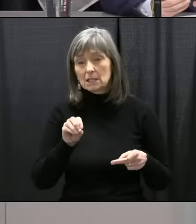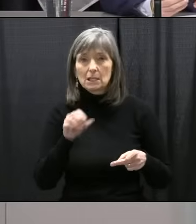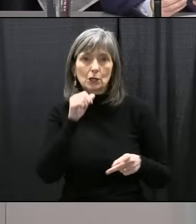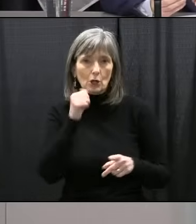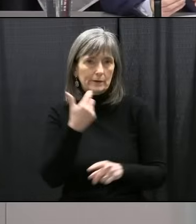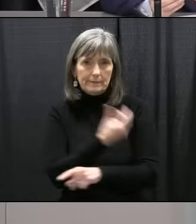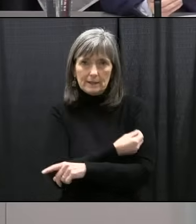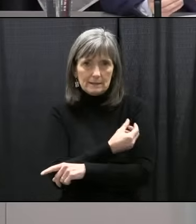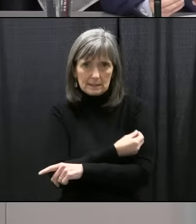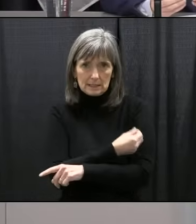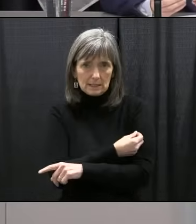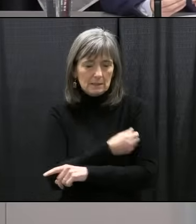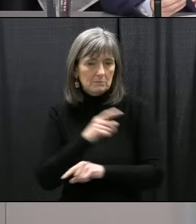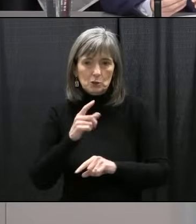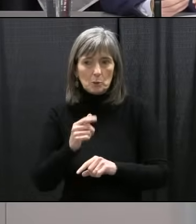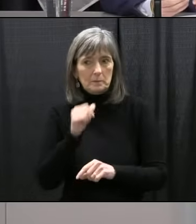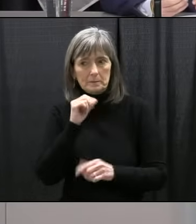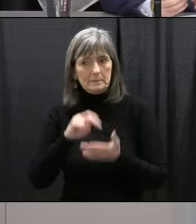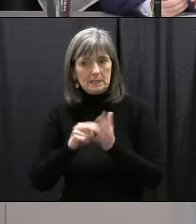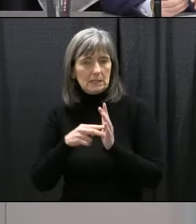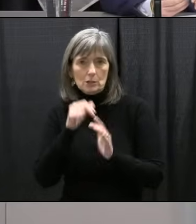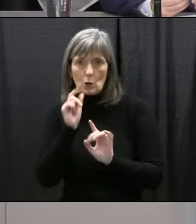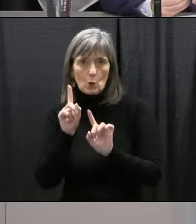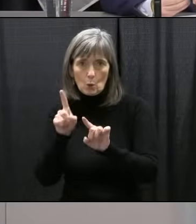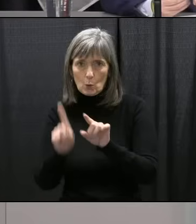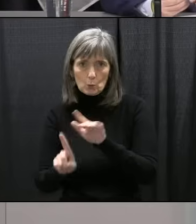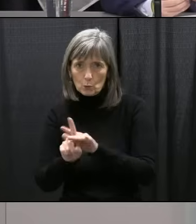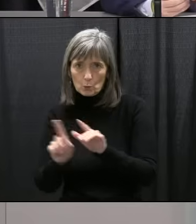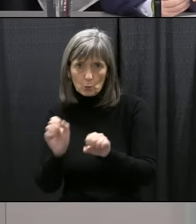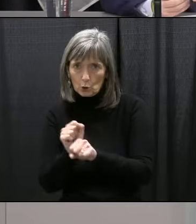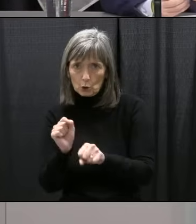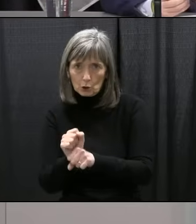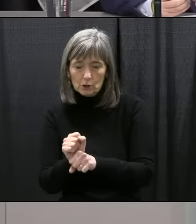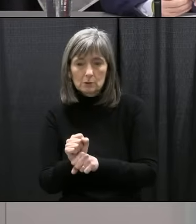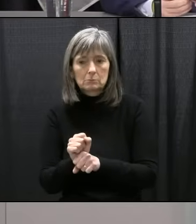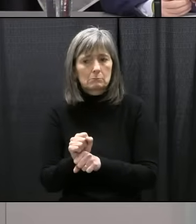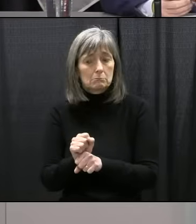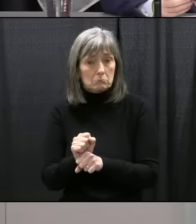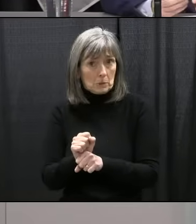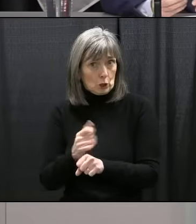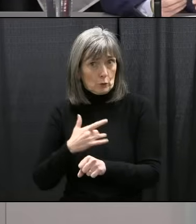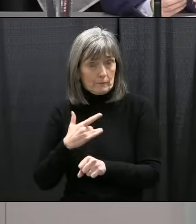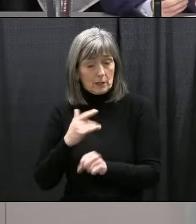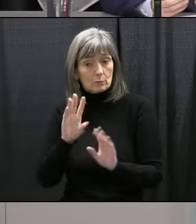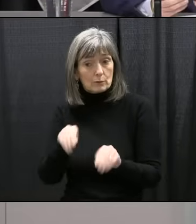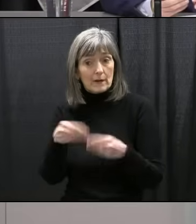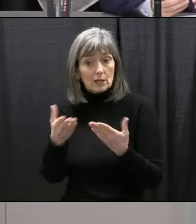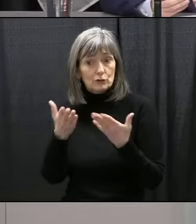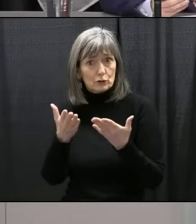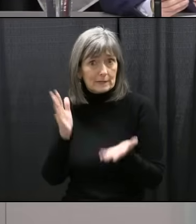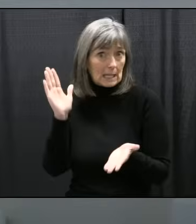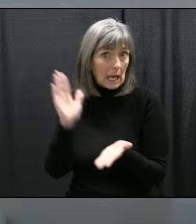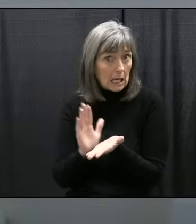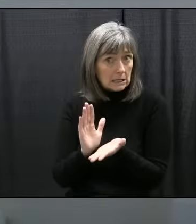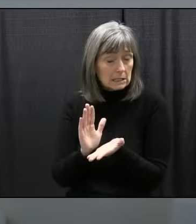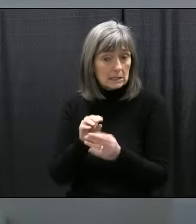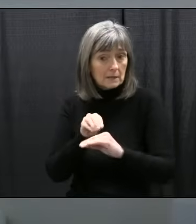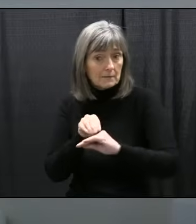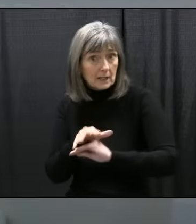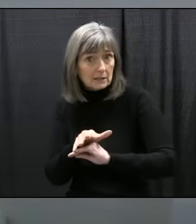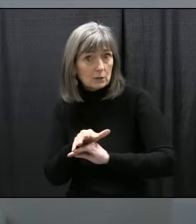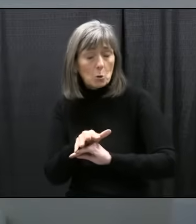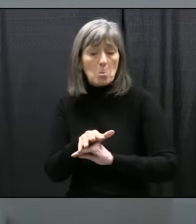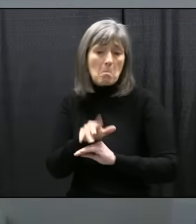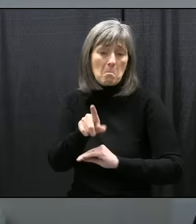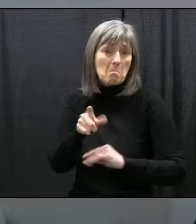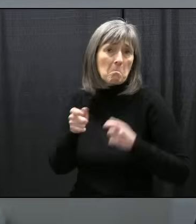to be able to show up to work. Do you expect any impact on the healthcare services that are able to be delivered, or can the healthcare system